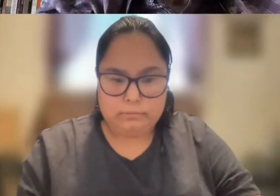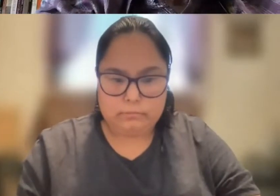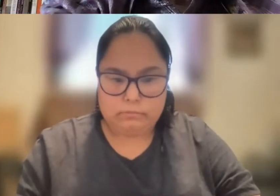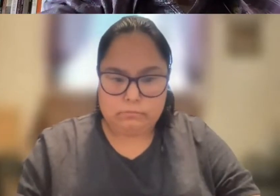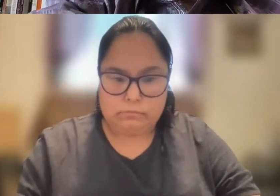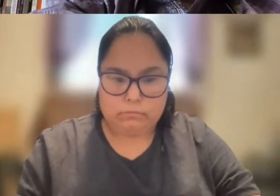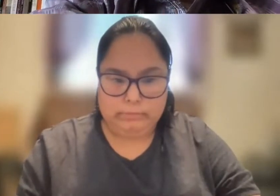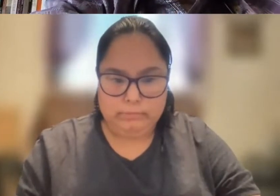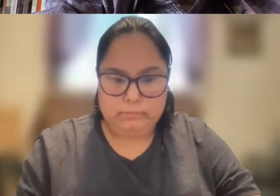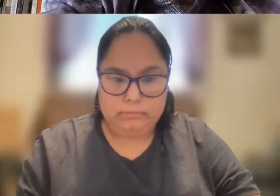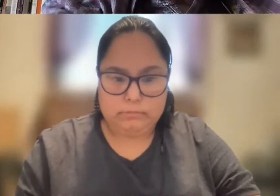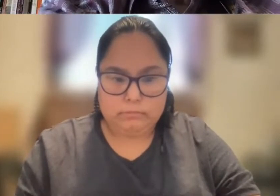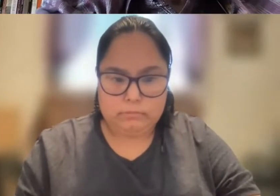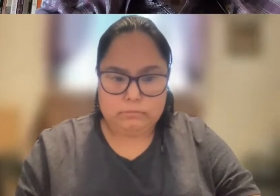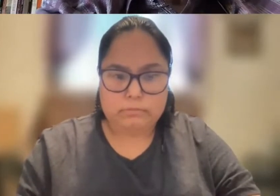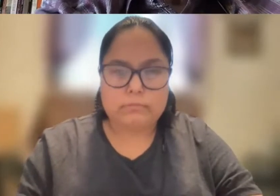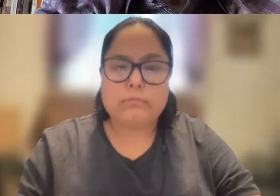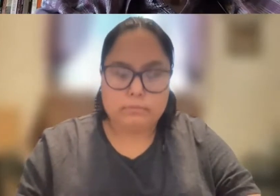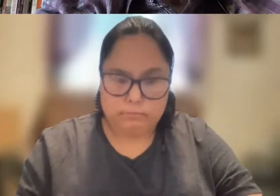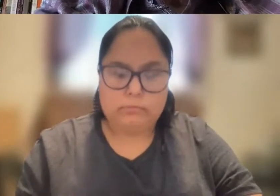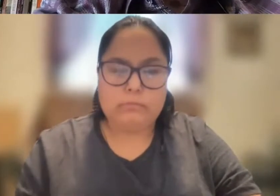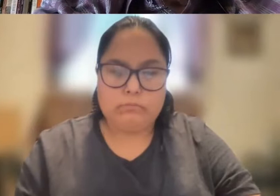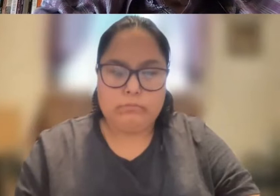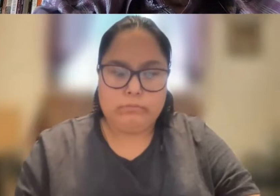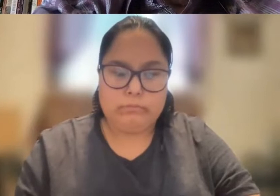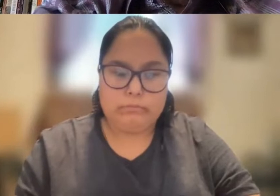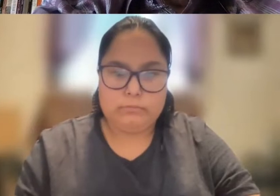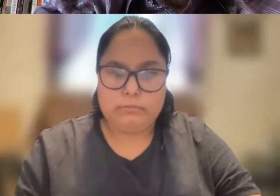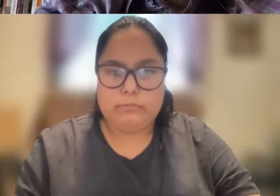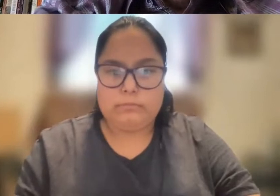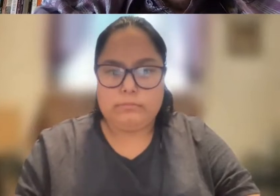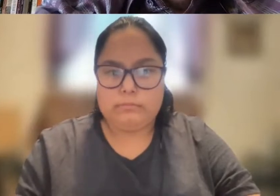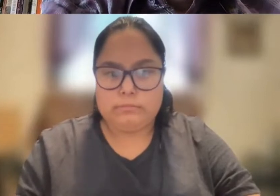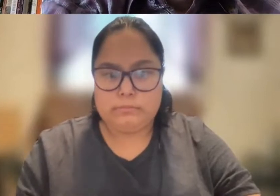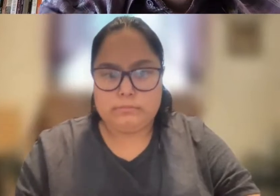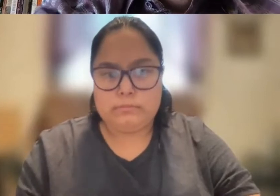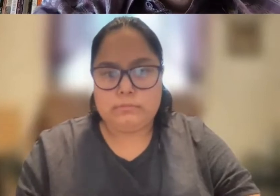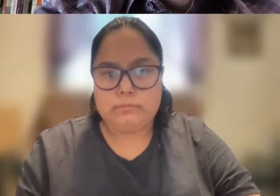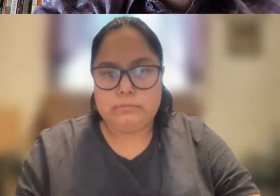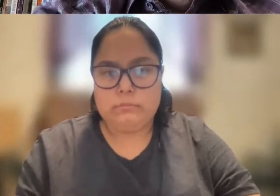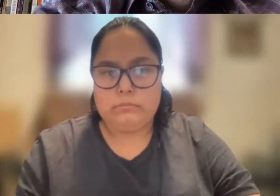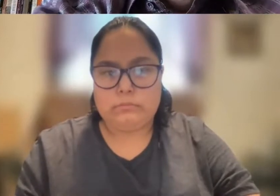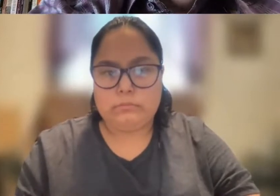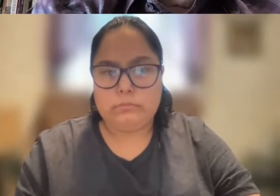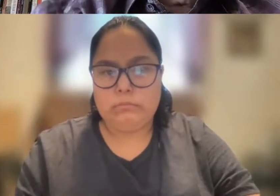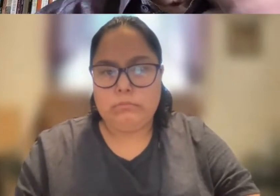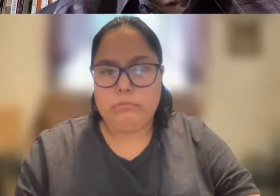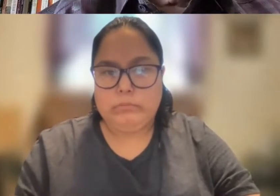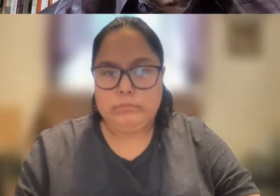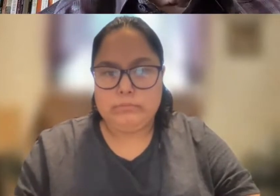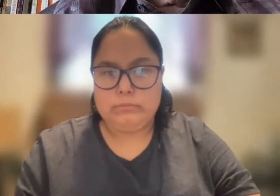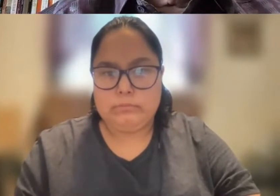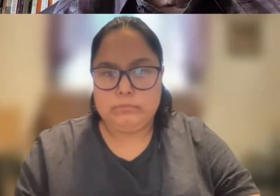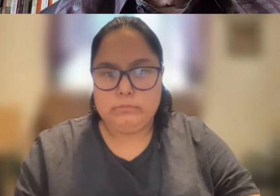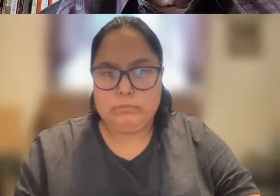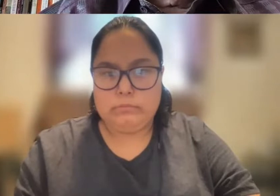So if you'll permit me, I'll give a little bit of my background and then we'll get into what happened in the military, what